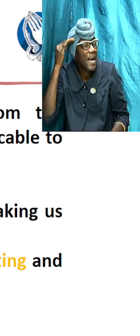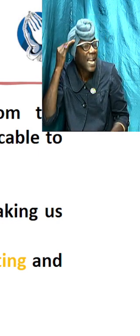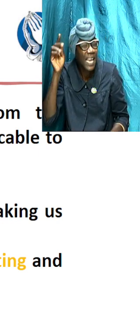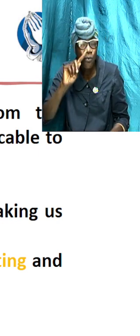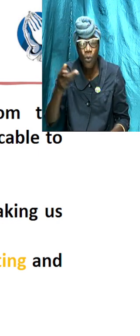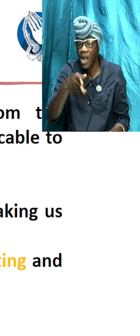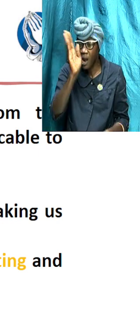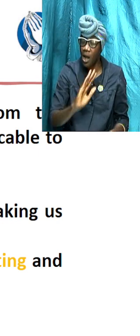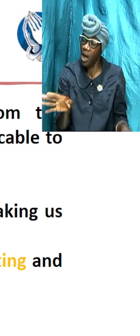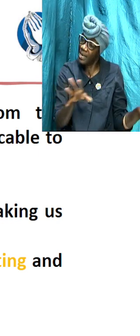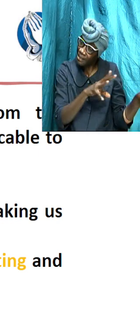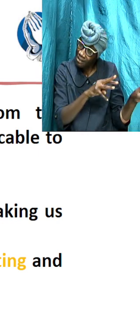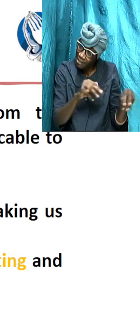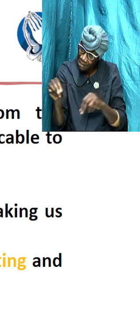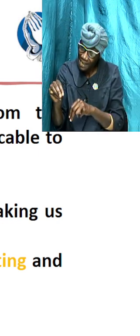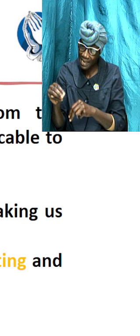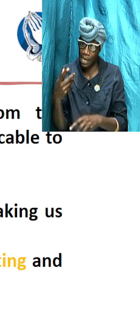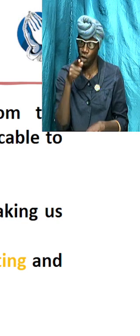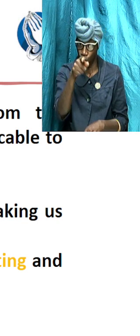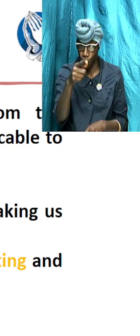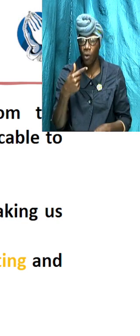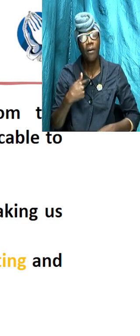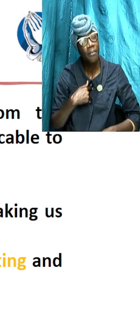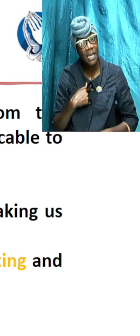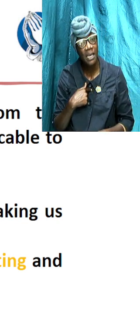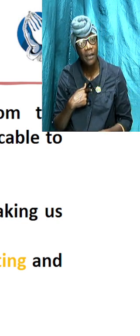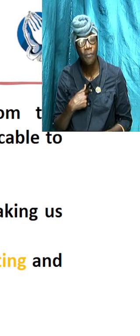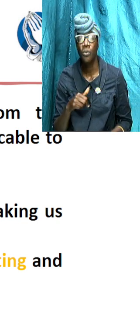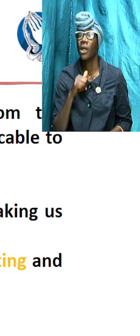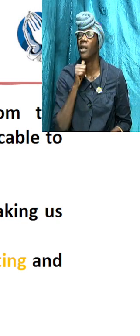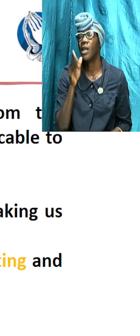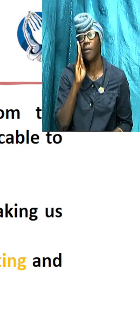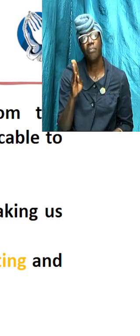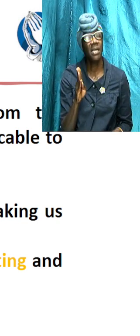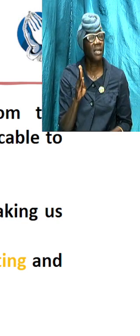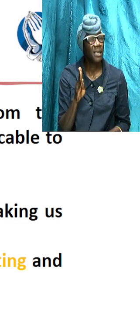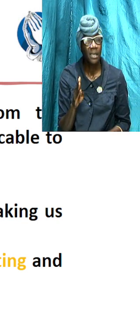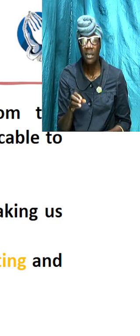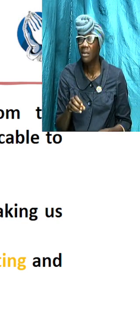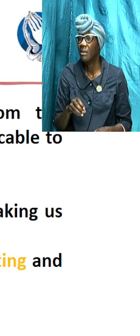us. Amen. We